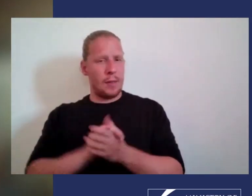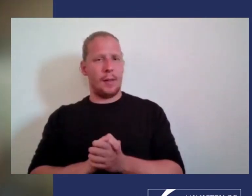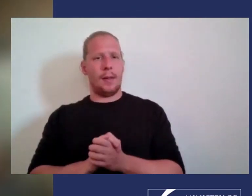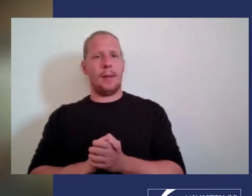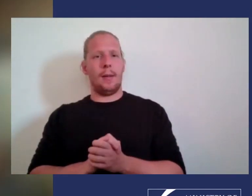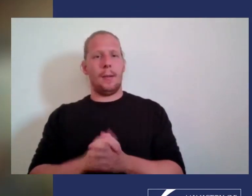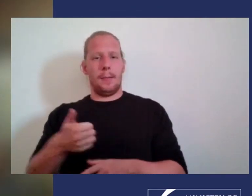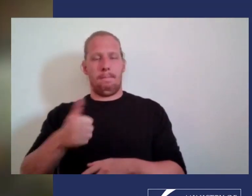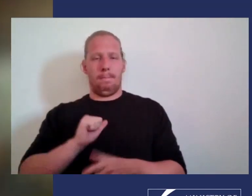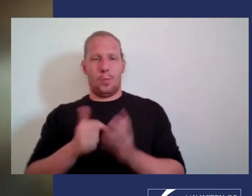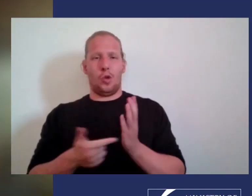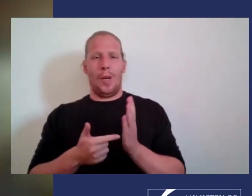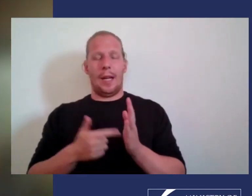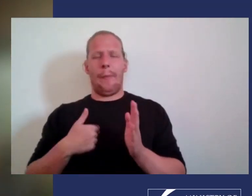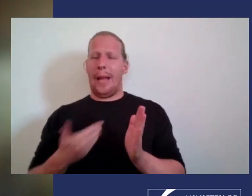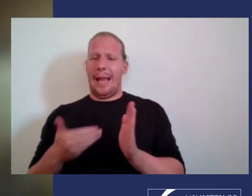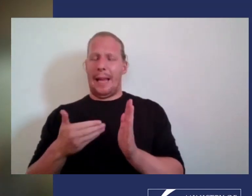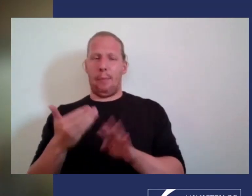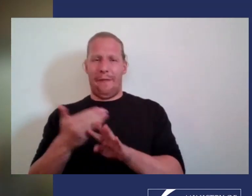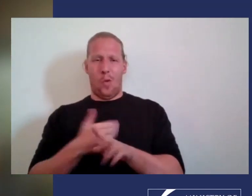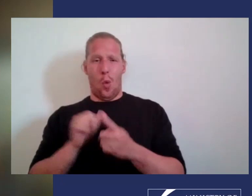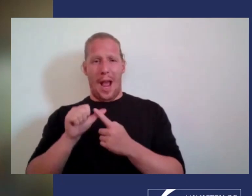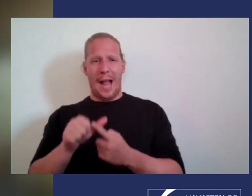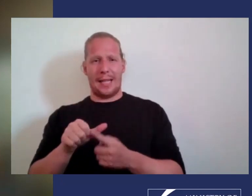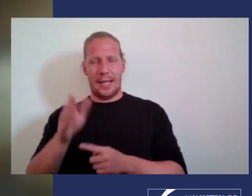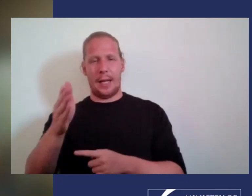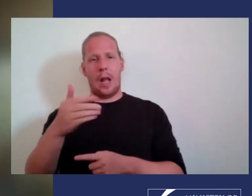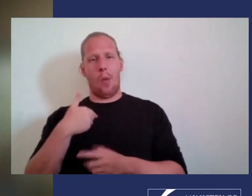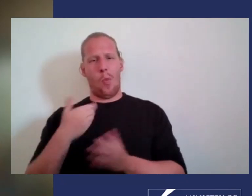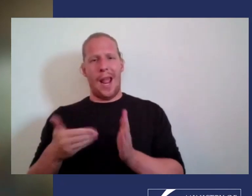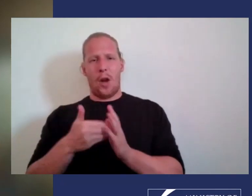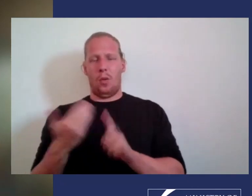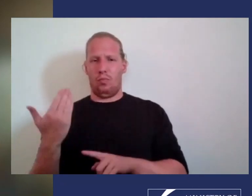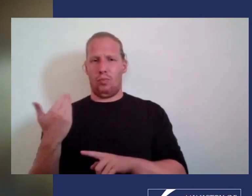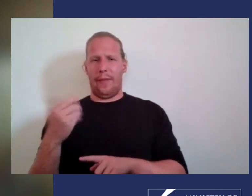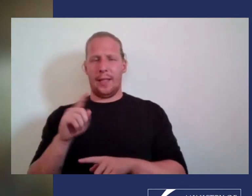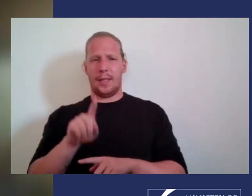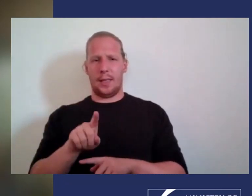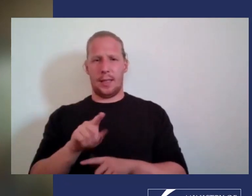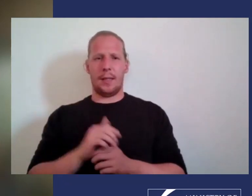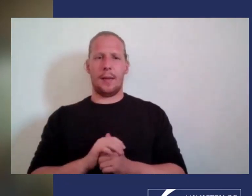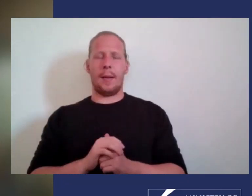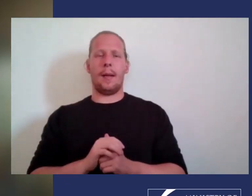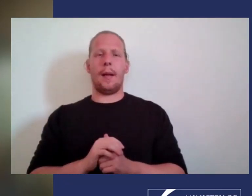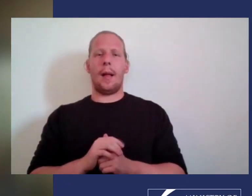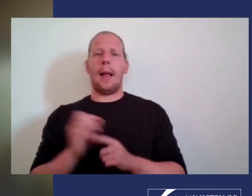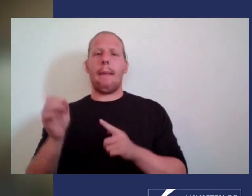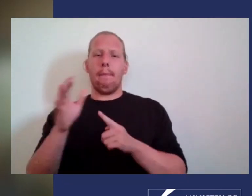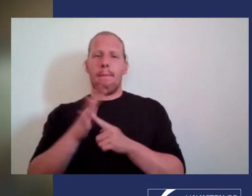Just to add on first before I answer that, the question that Lily answered, I think it's really important that children